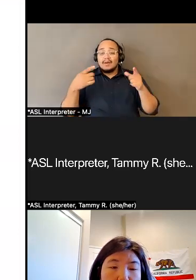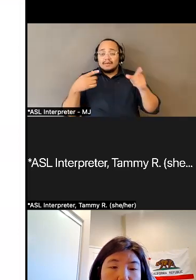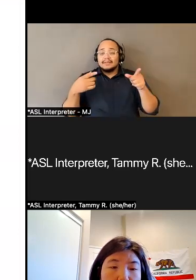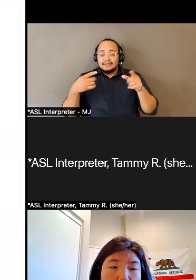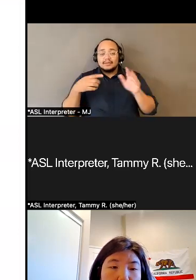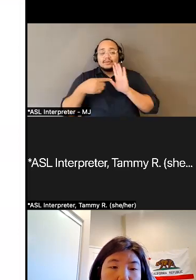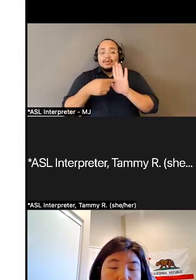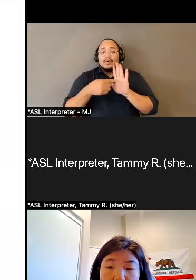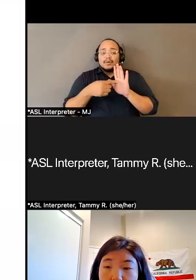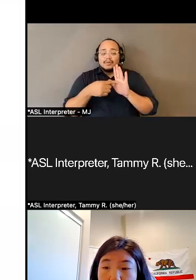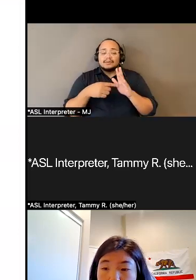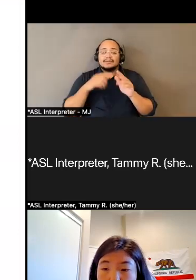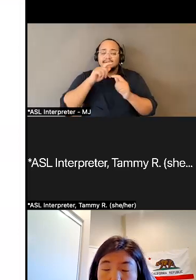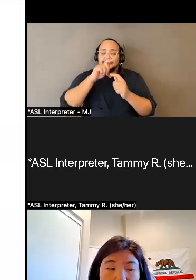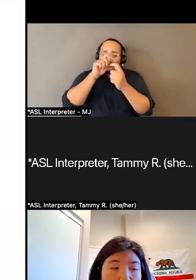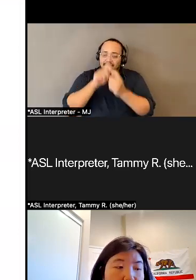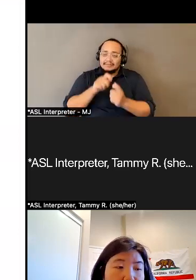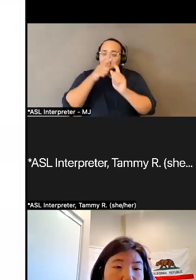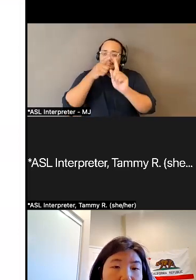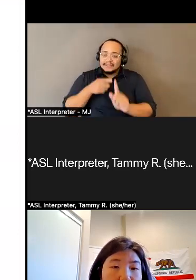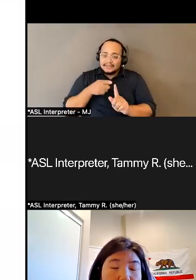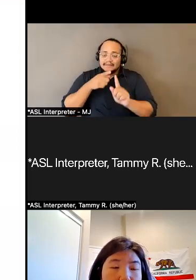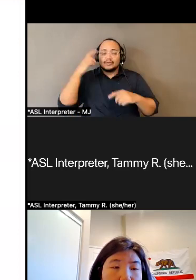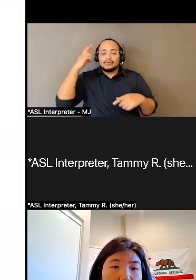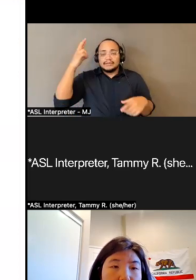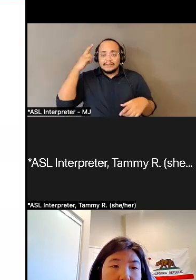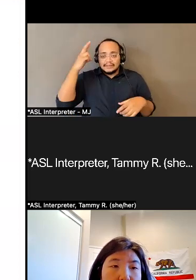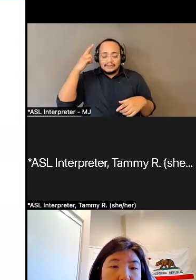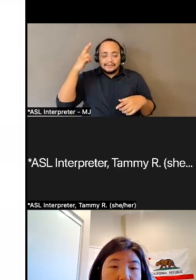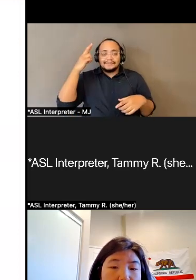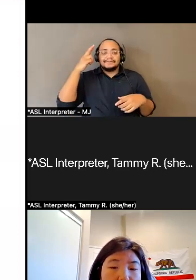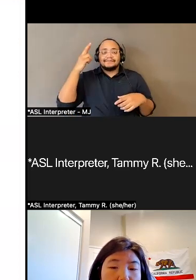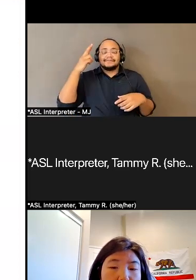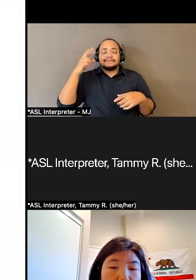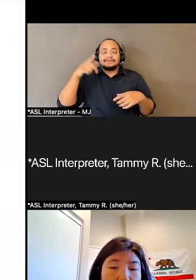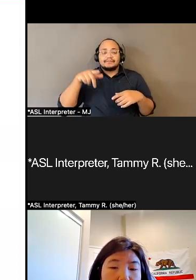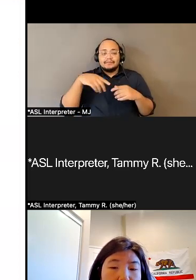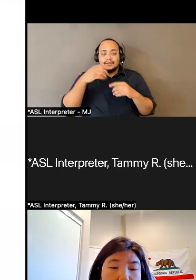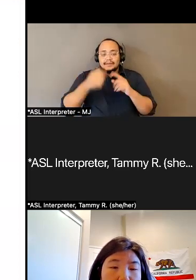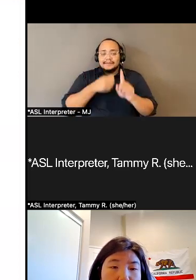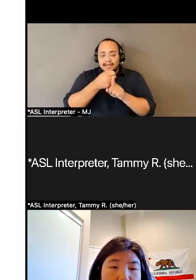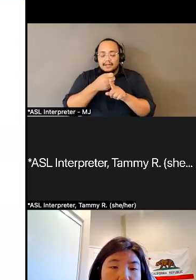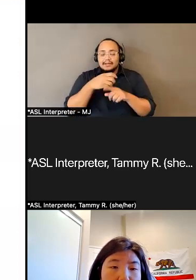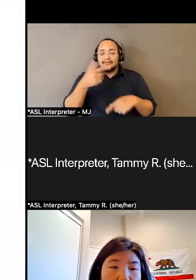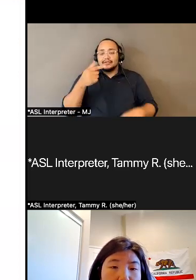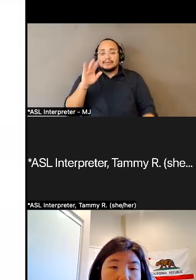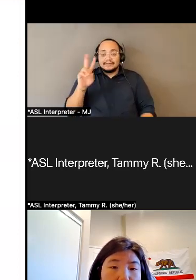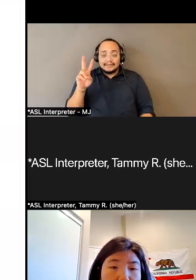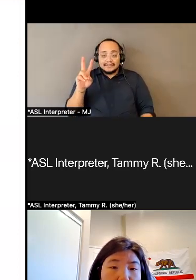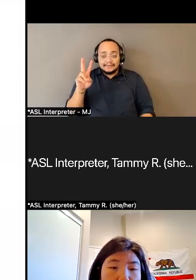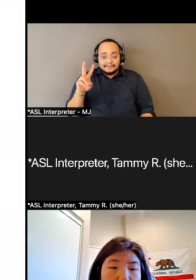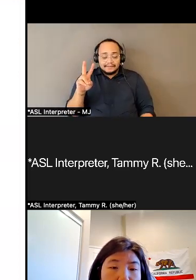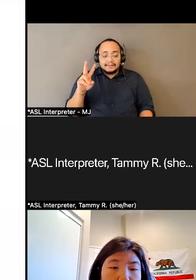get into sort of some of the specific reasons, the specific financial impacts of gender-based violence found in